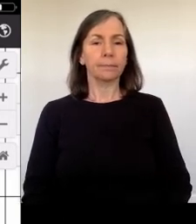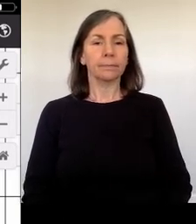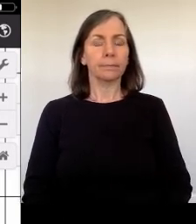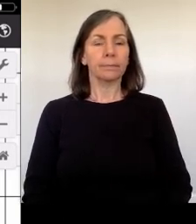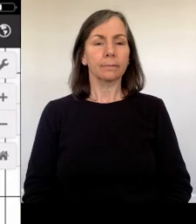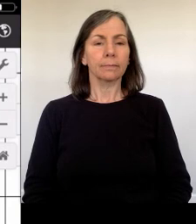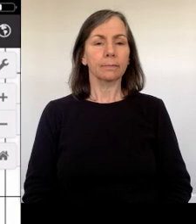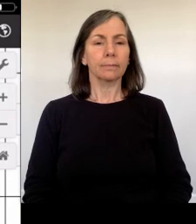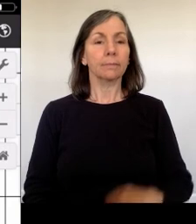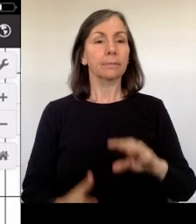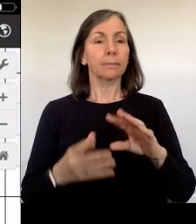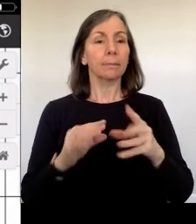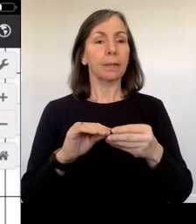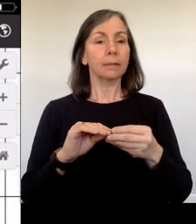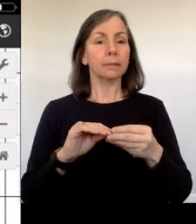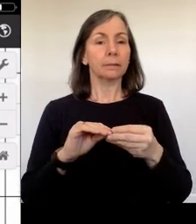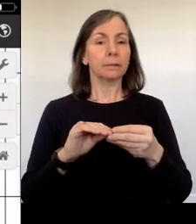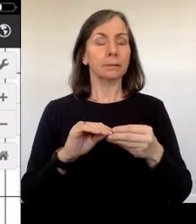plus